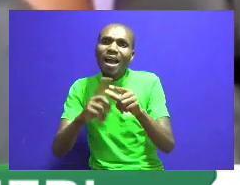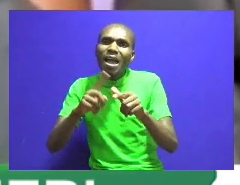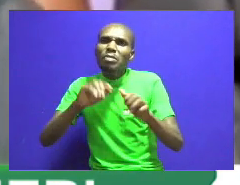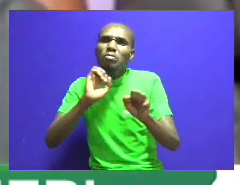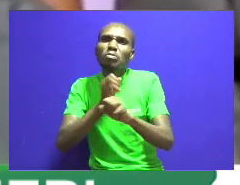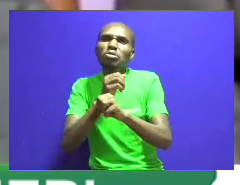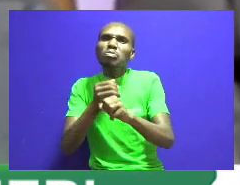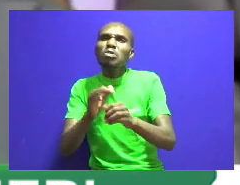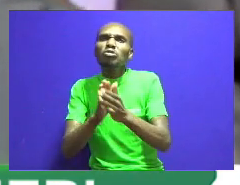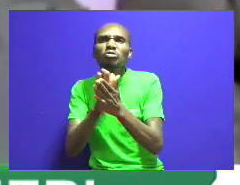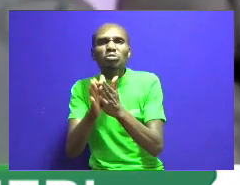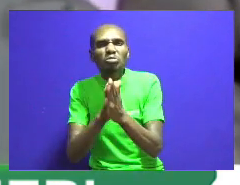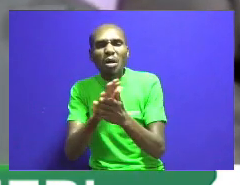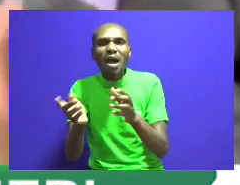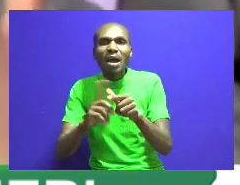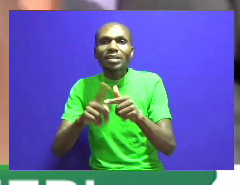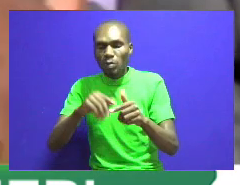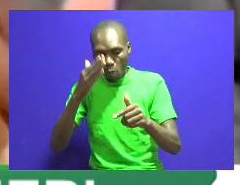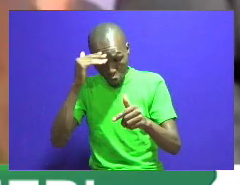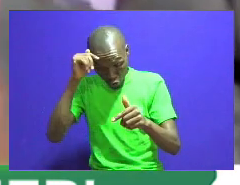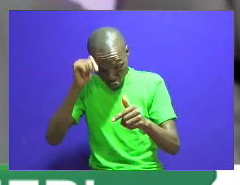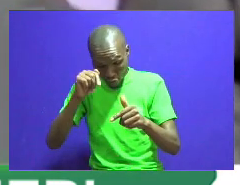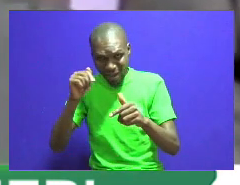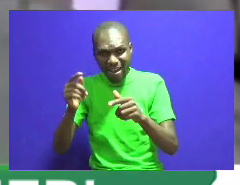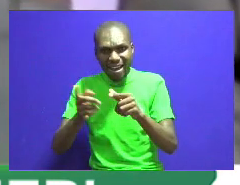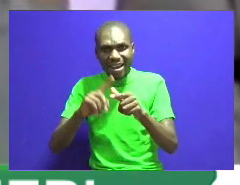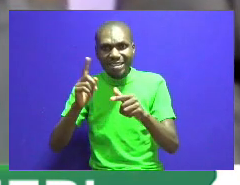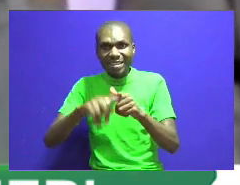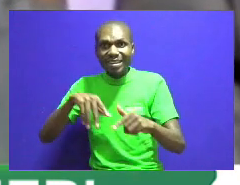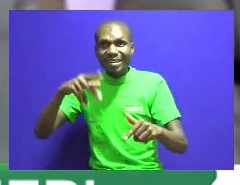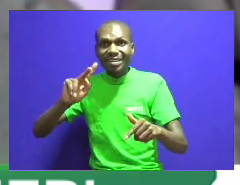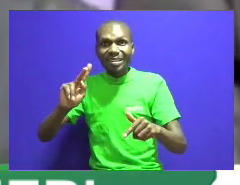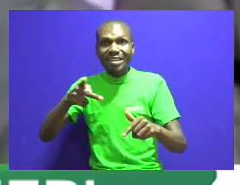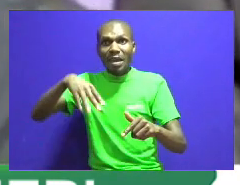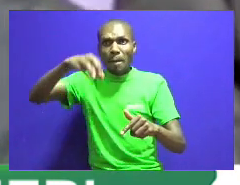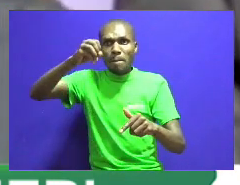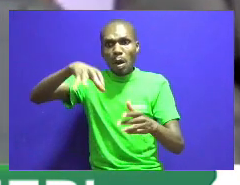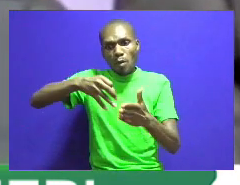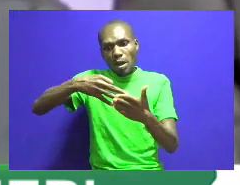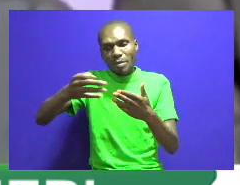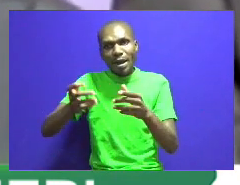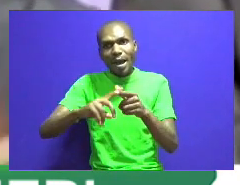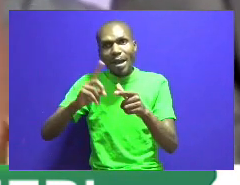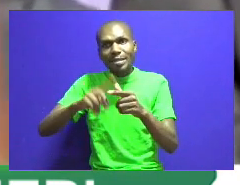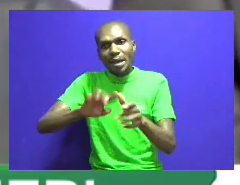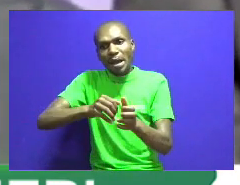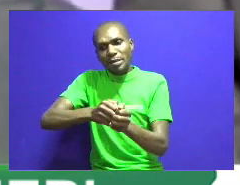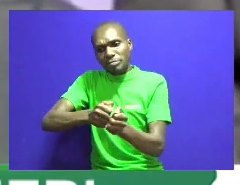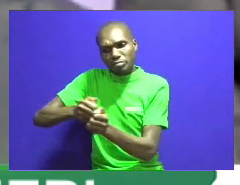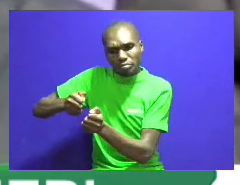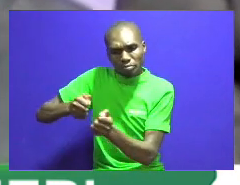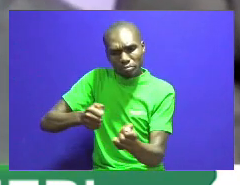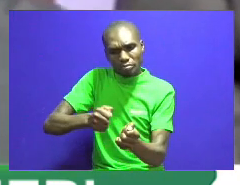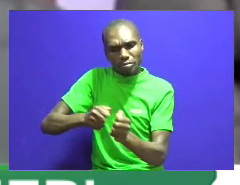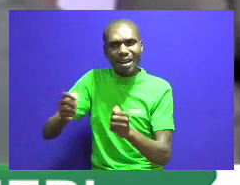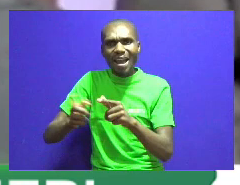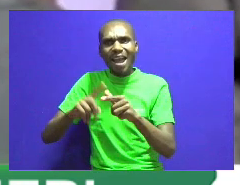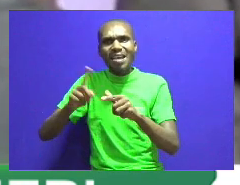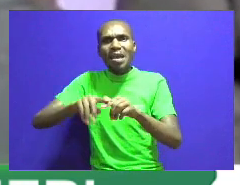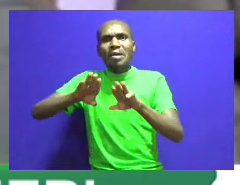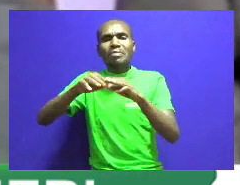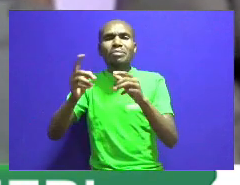an excuse, because we know if Kenya Power fails, there must be a generator, there must be a solar, there must be